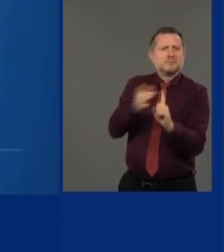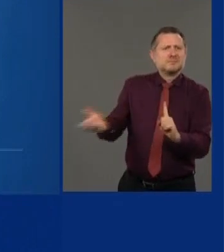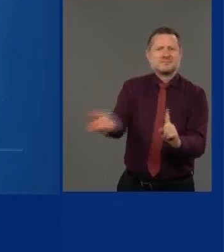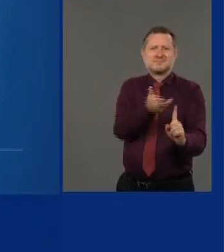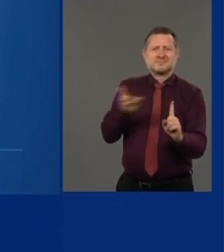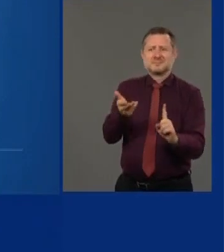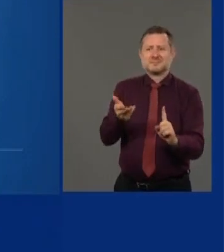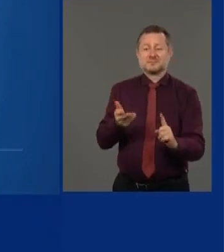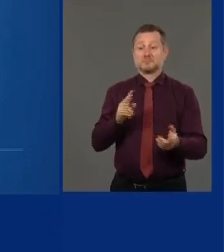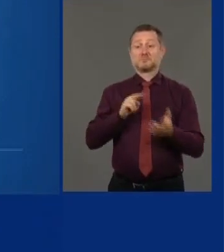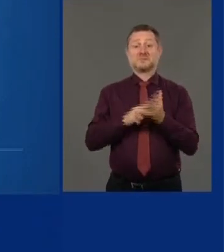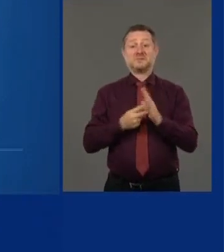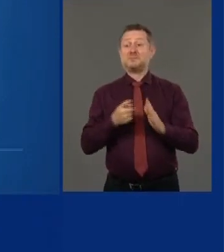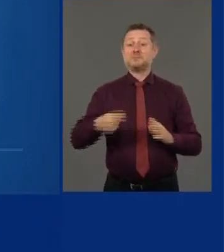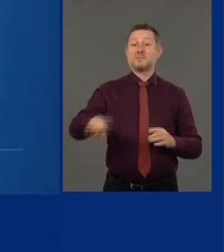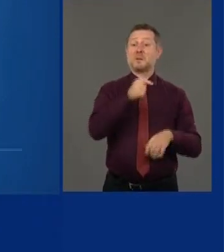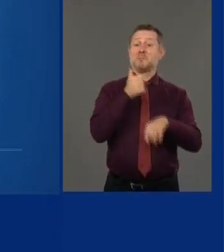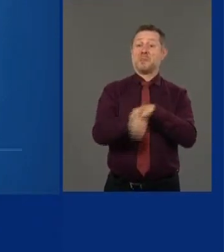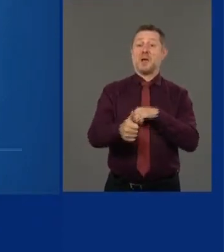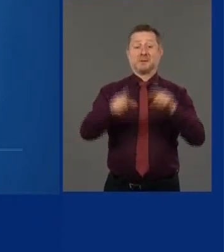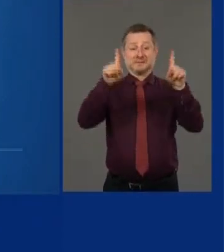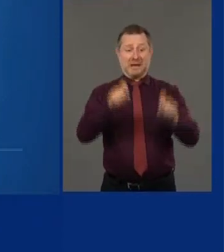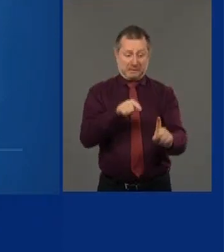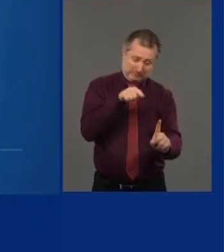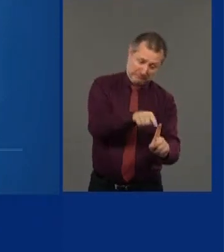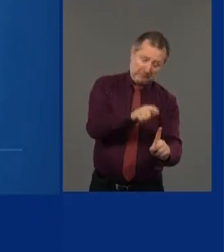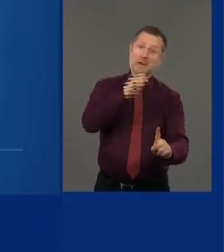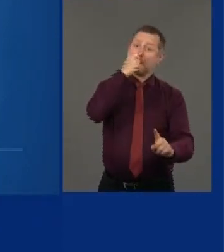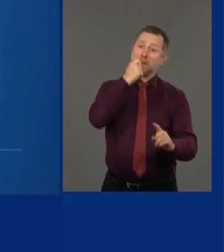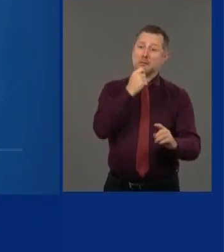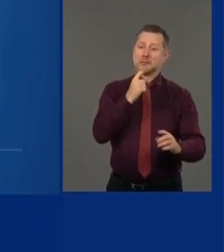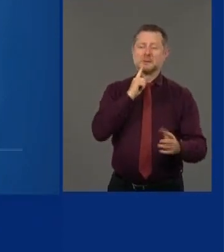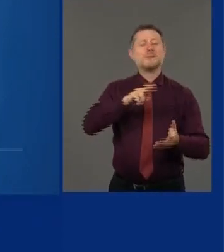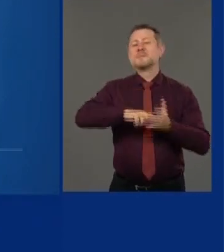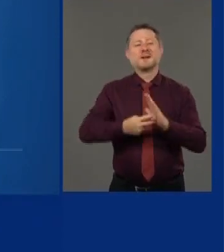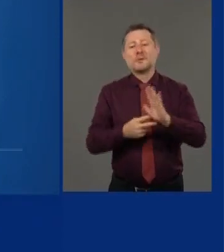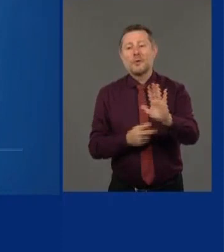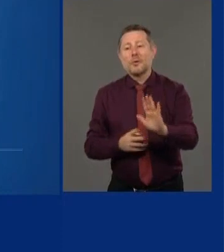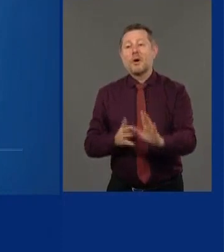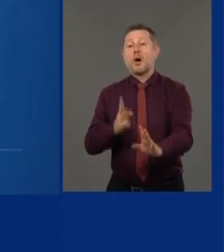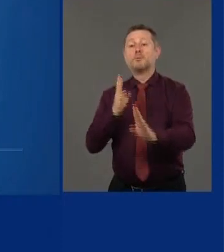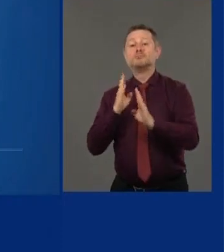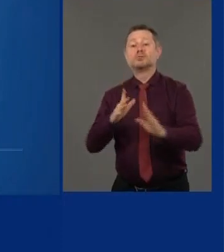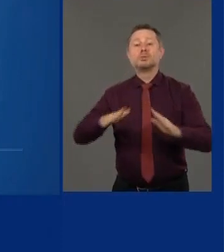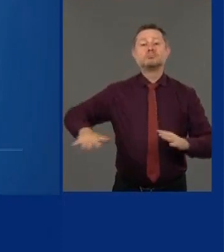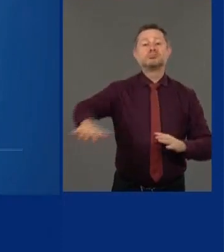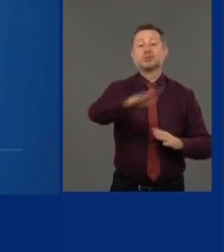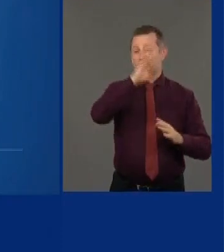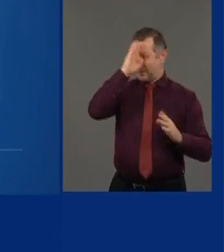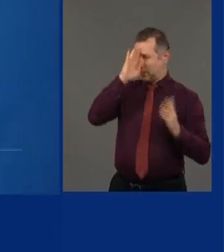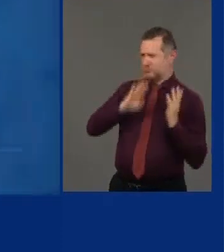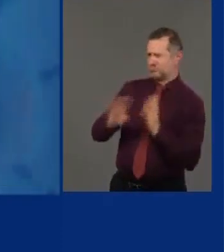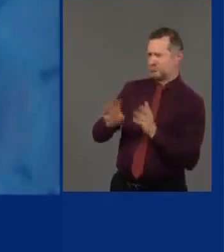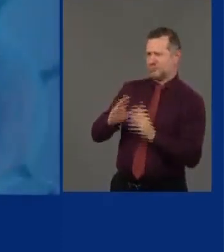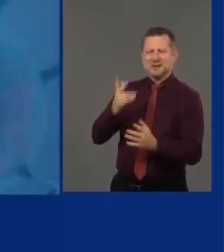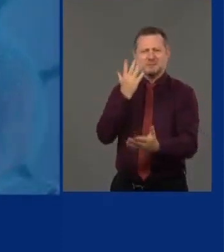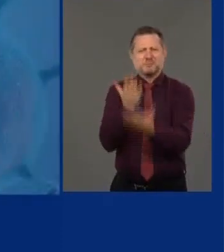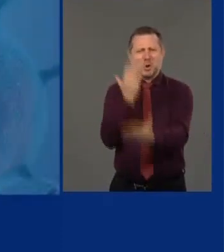not a question of the numbers going up in the testing. It's the number of hospitalizations that are going up. So you know that the